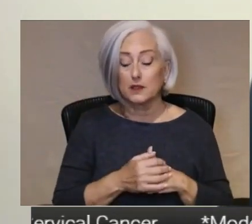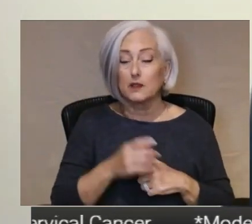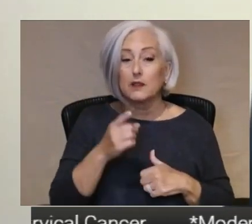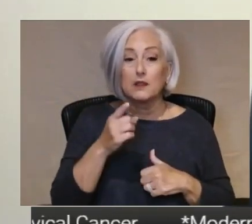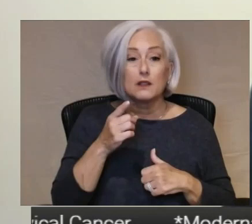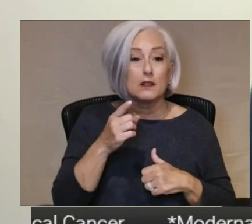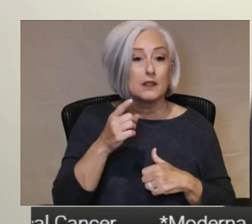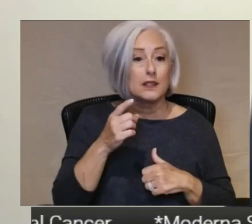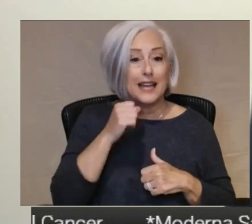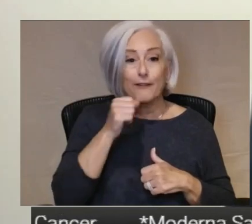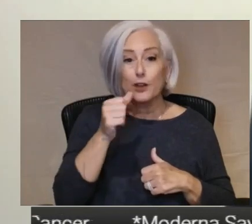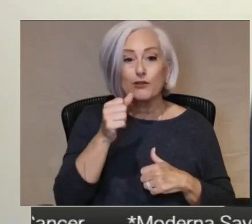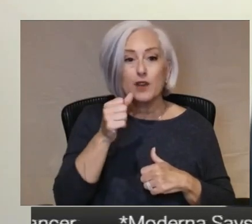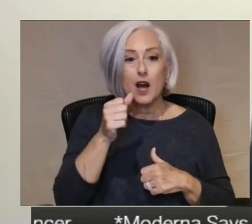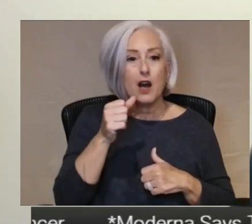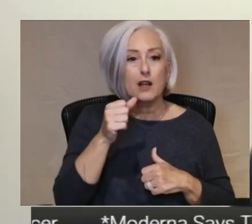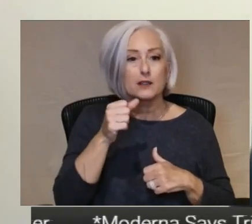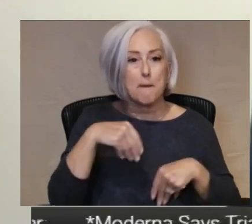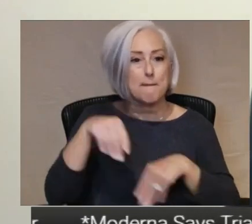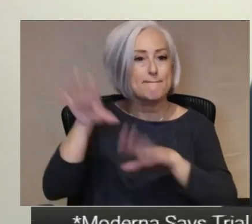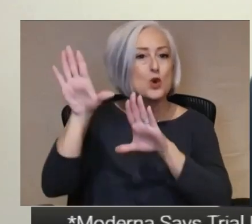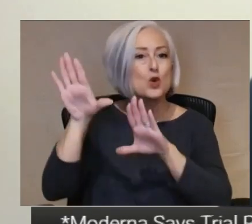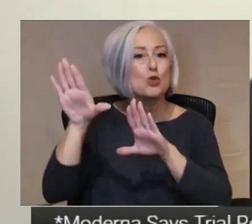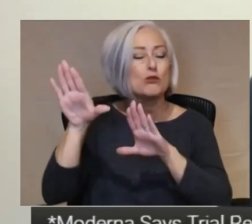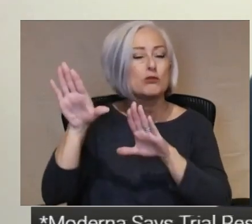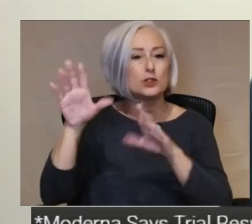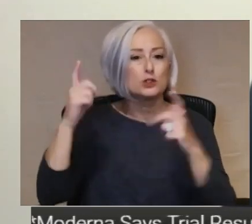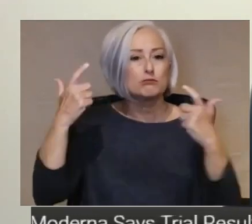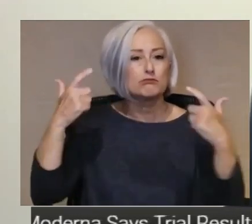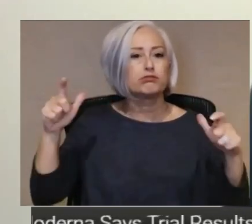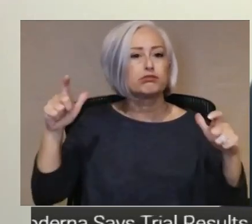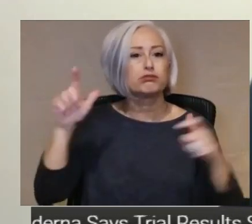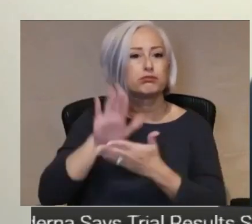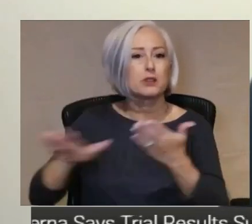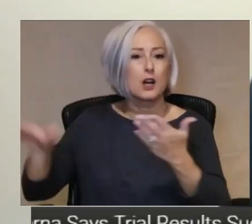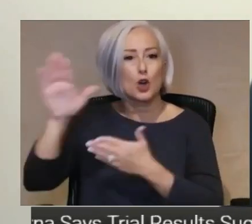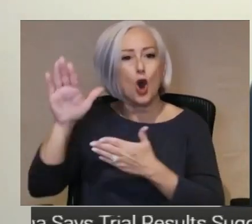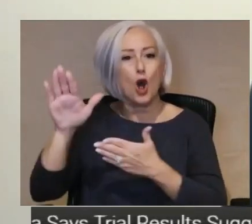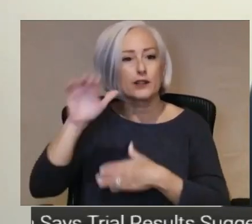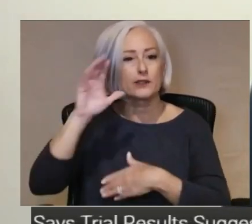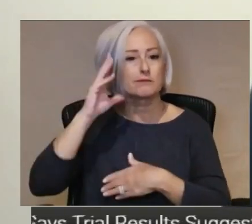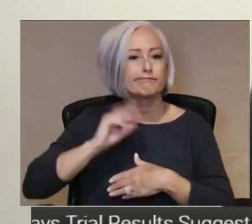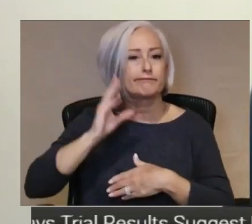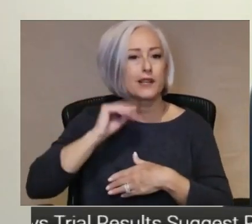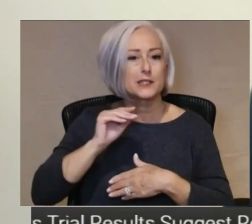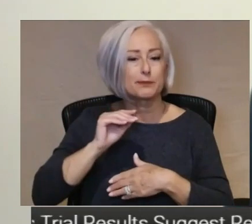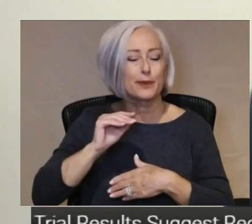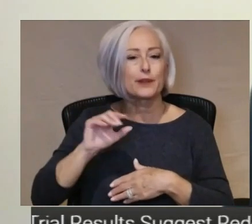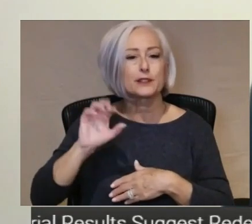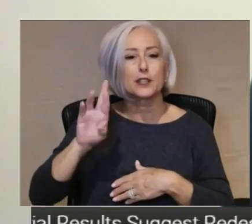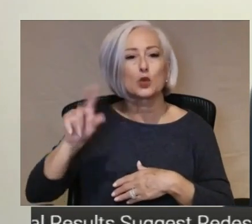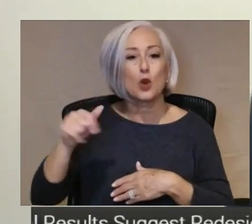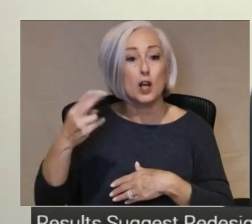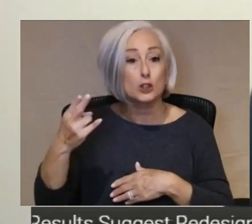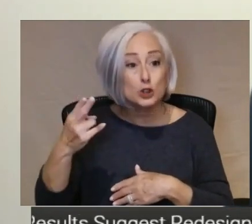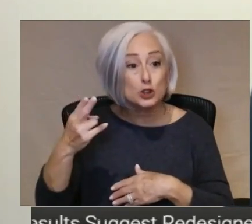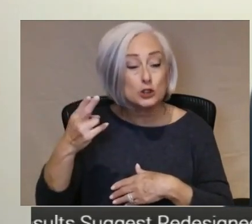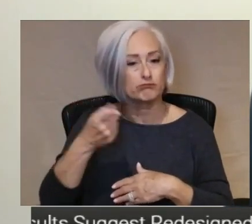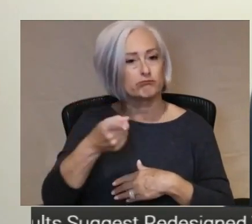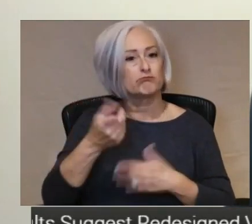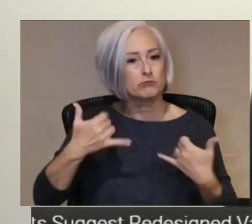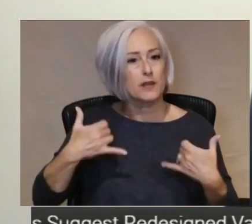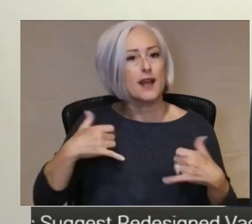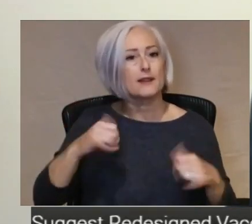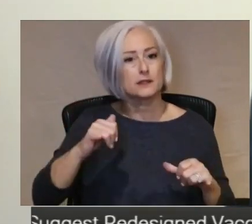at the big university and you know, going through rush, you can still interact with people. I mean, I think I've had patients